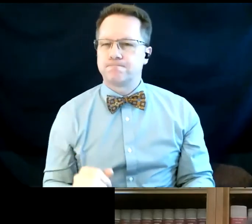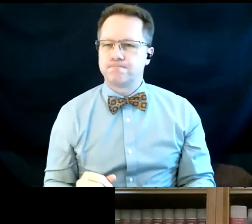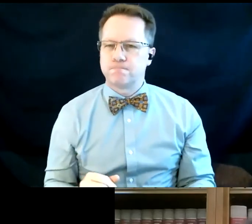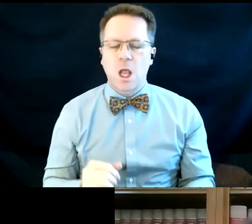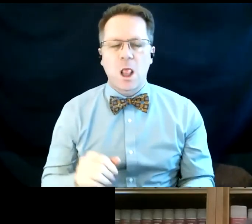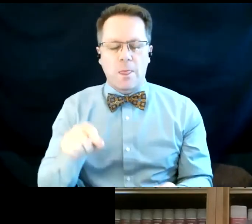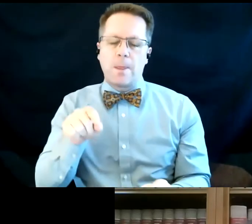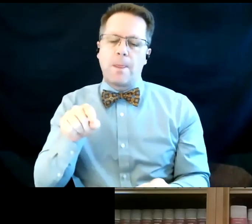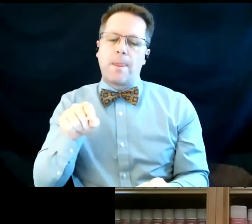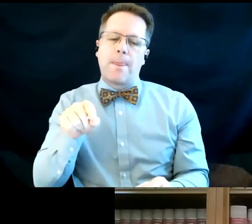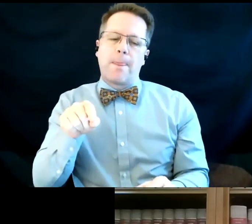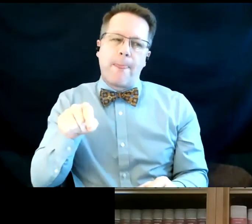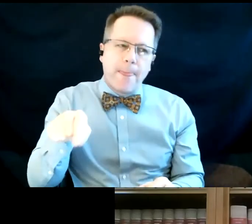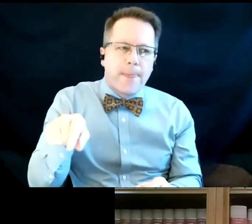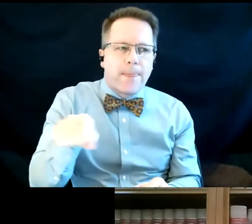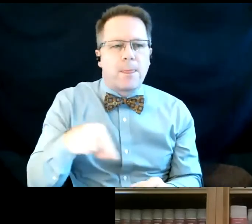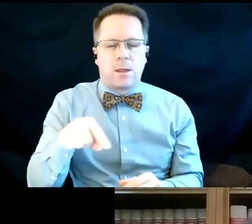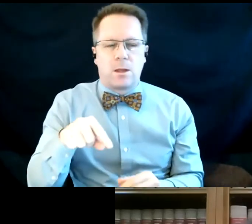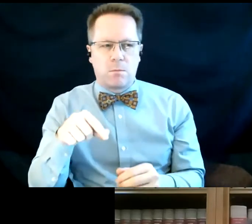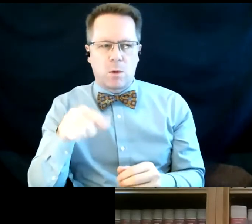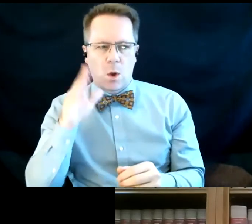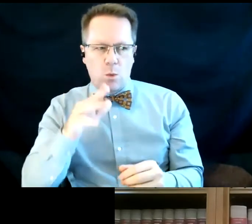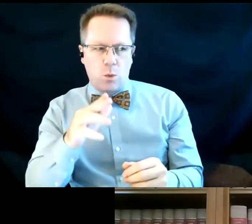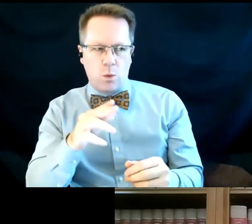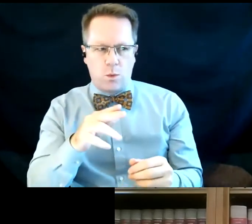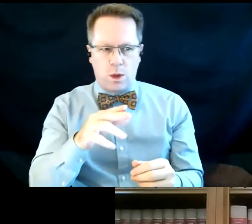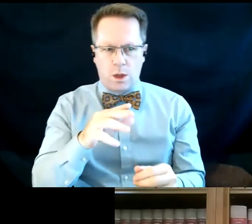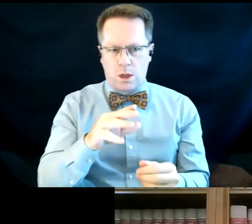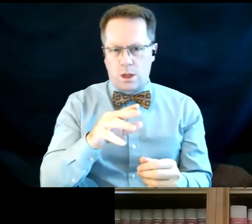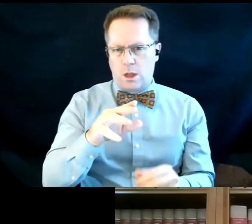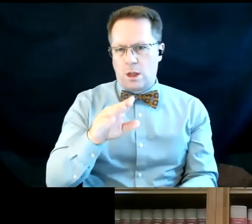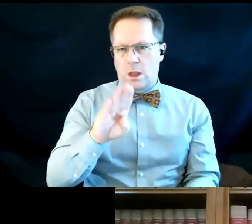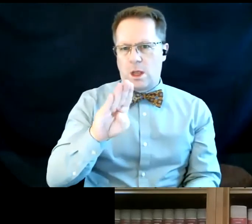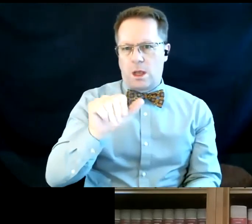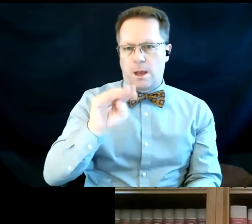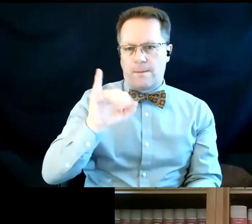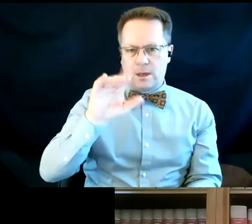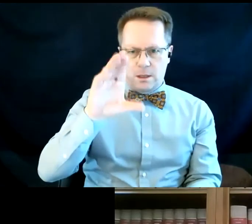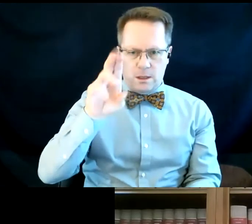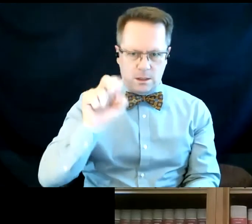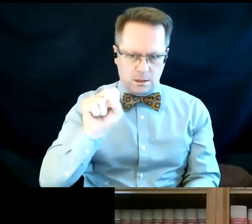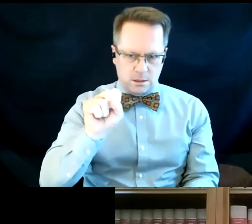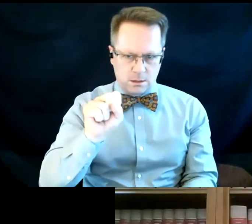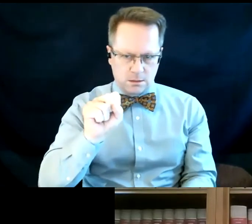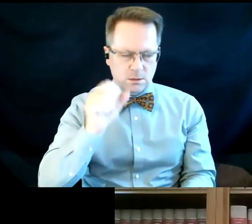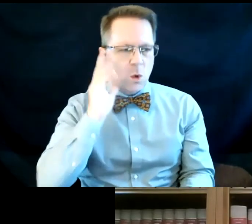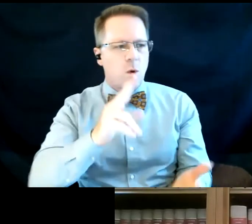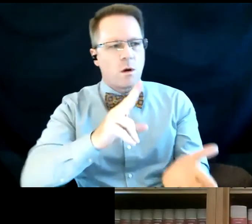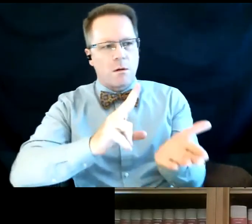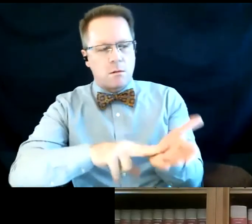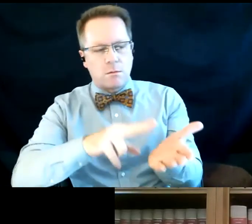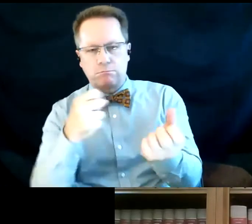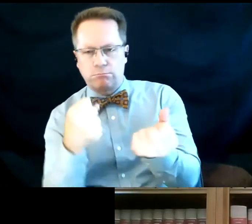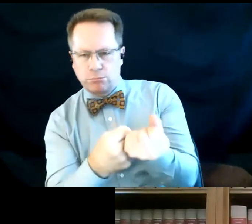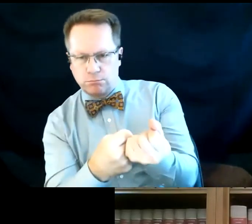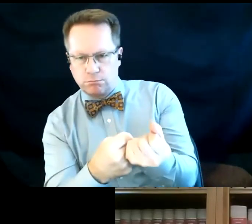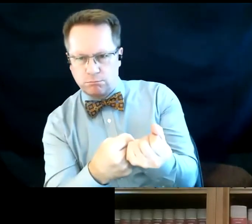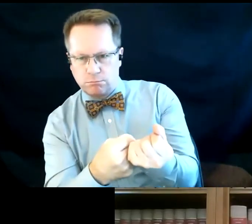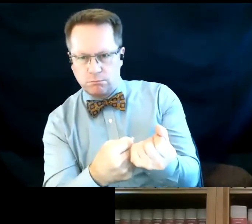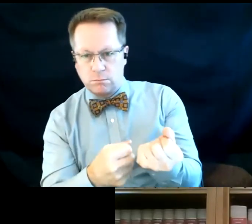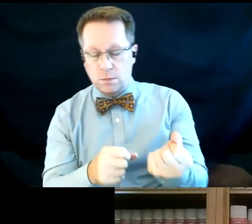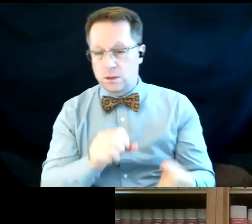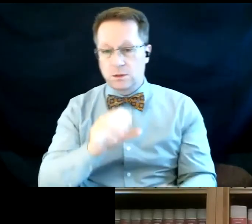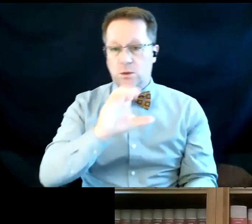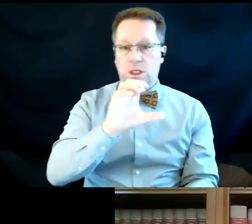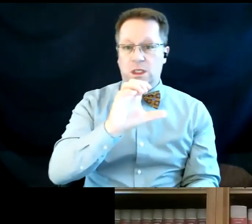co-sign the amicus brief. And so we're filing an amicus brief this week that's being co-signed by the ACLU and the Leadership